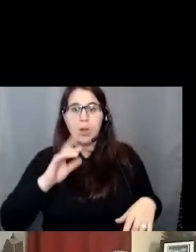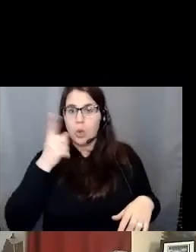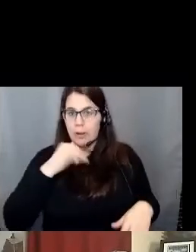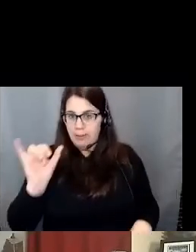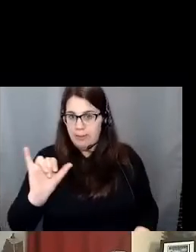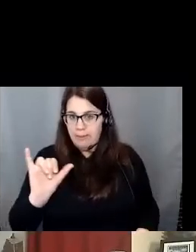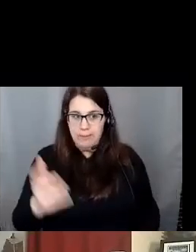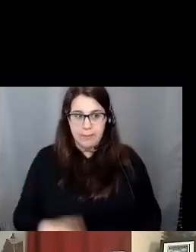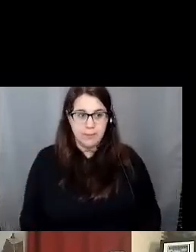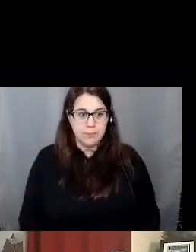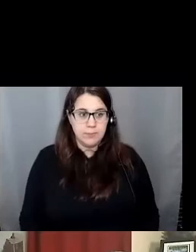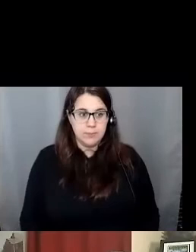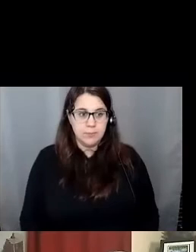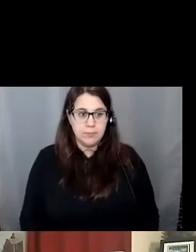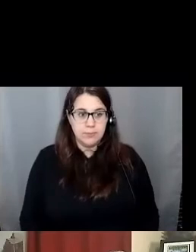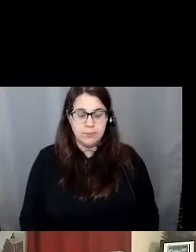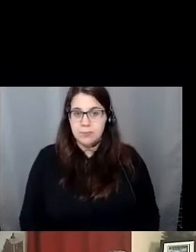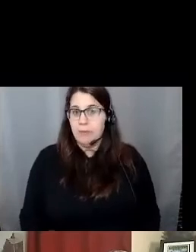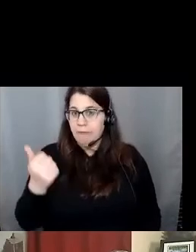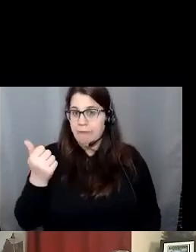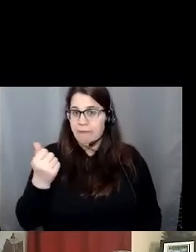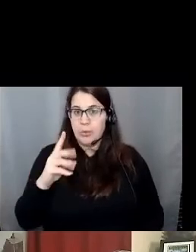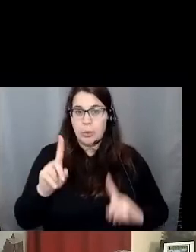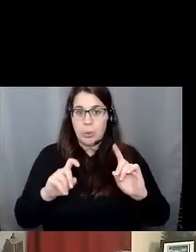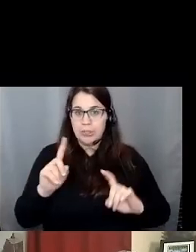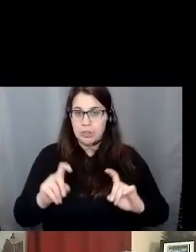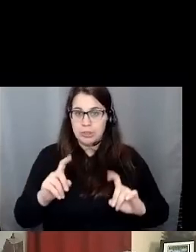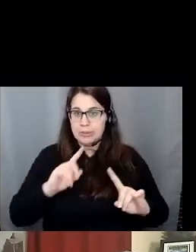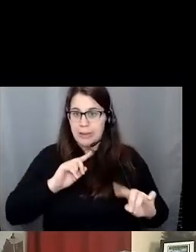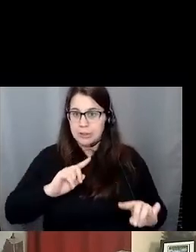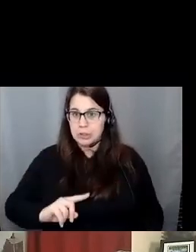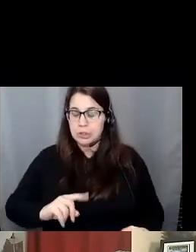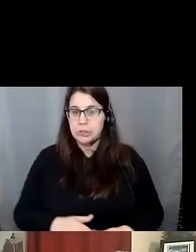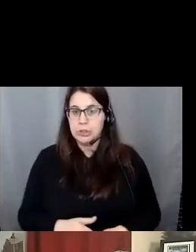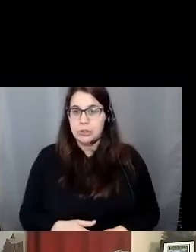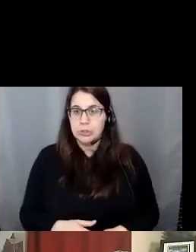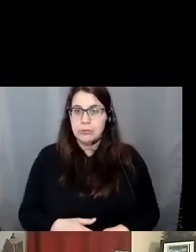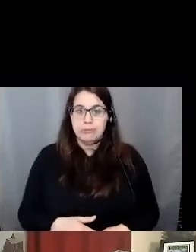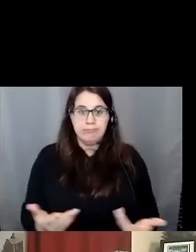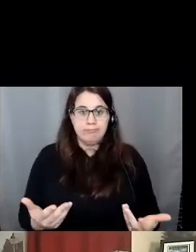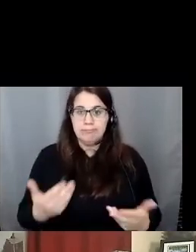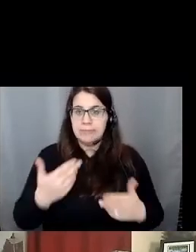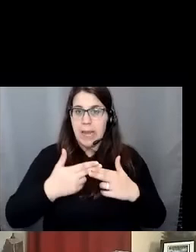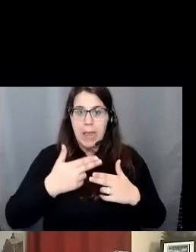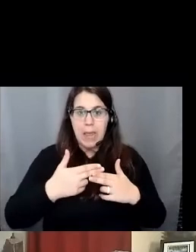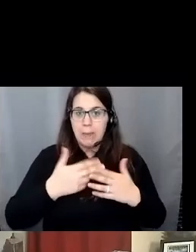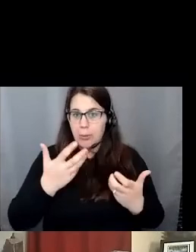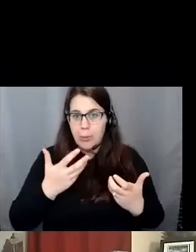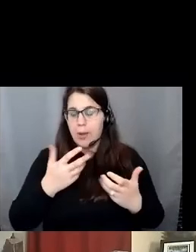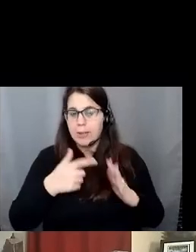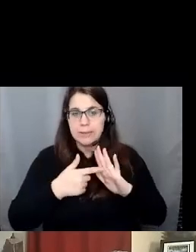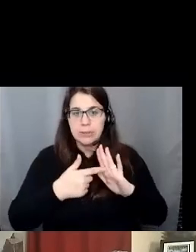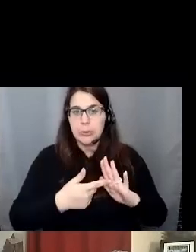looks like. You simply answer a few questions, what name you want it to show, and